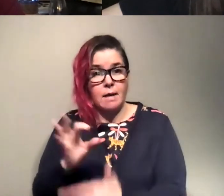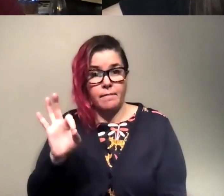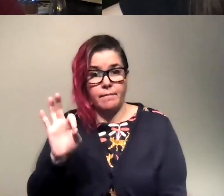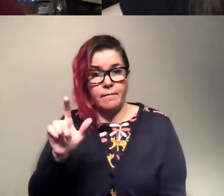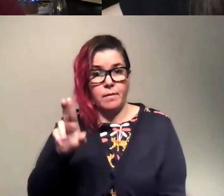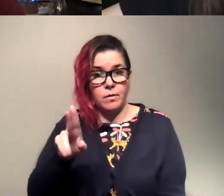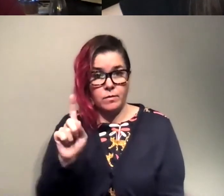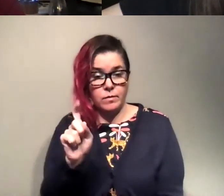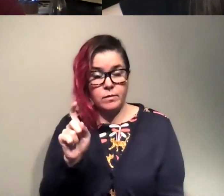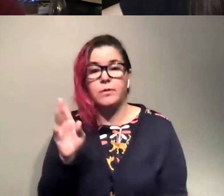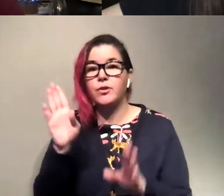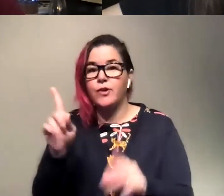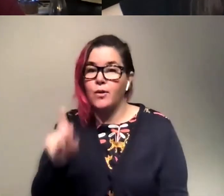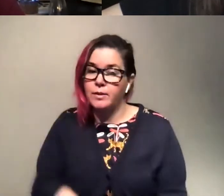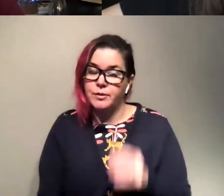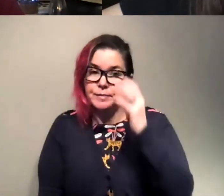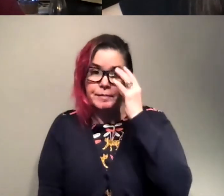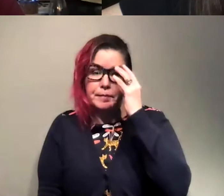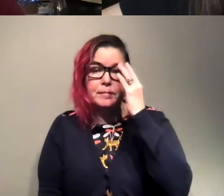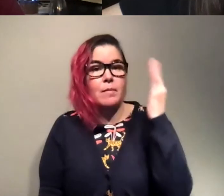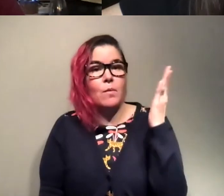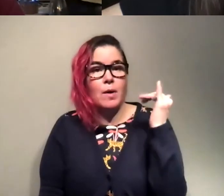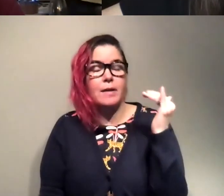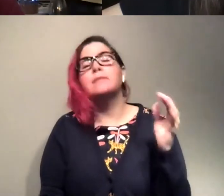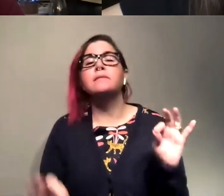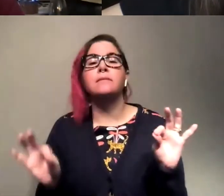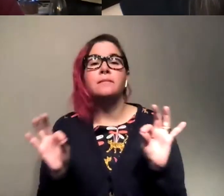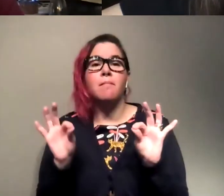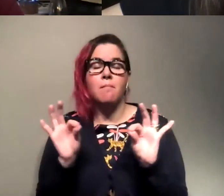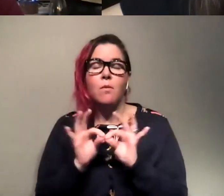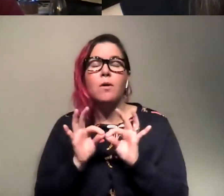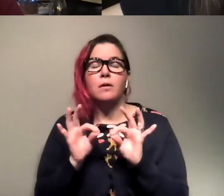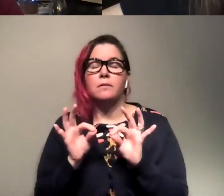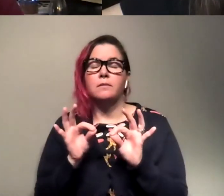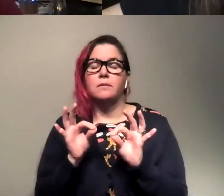So that's a great question, because it's really important in the context of